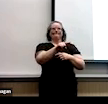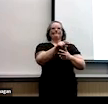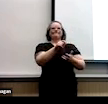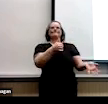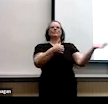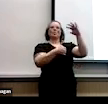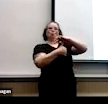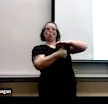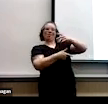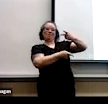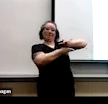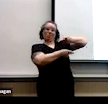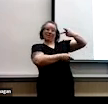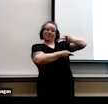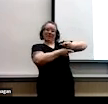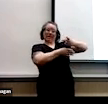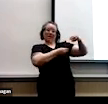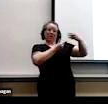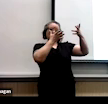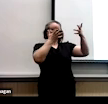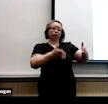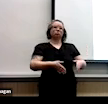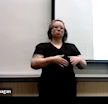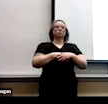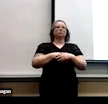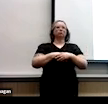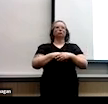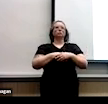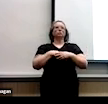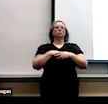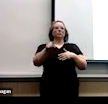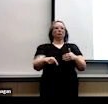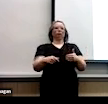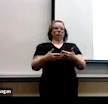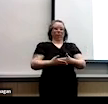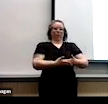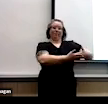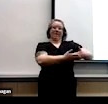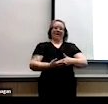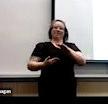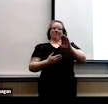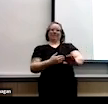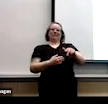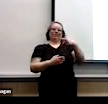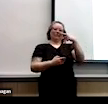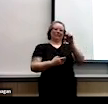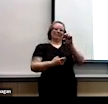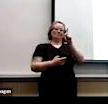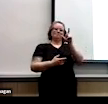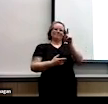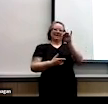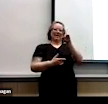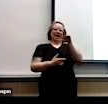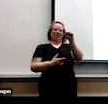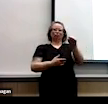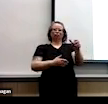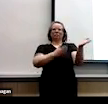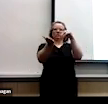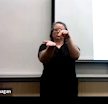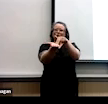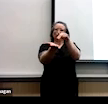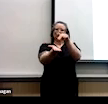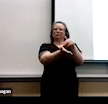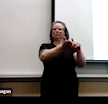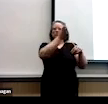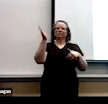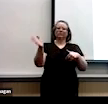care providers, pediatric psychiatry, maybe nursing staff, maybe physio, maybe